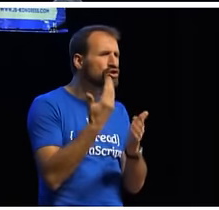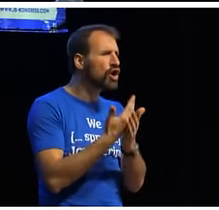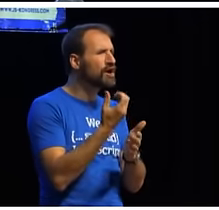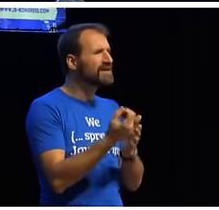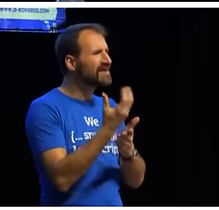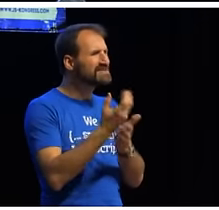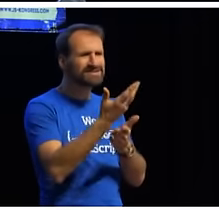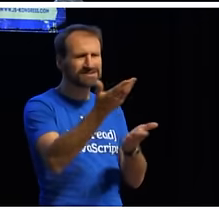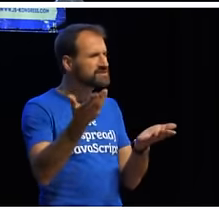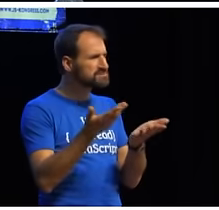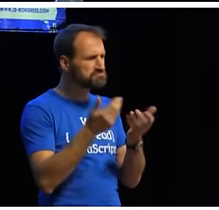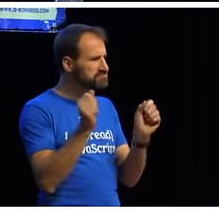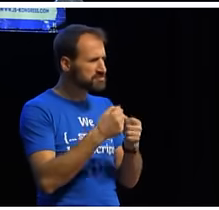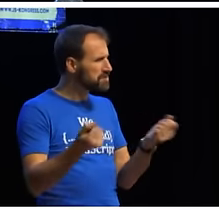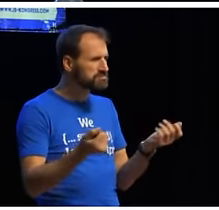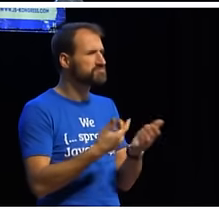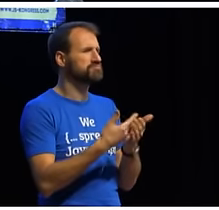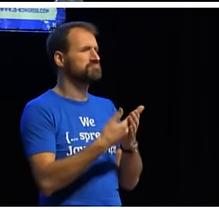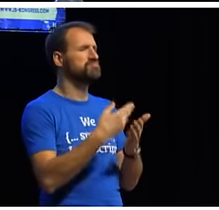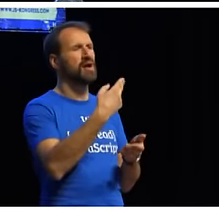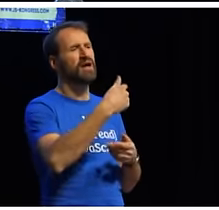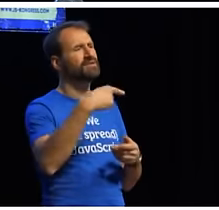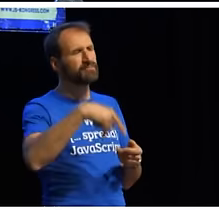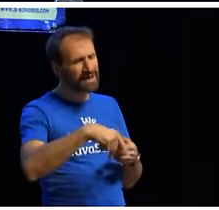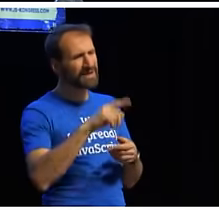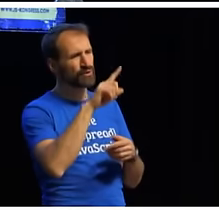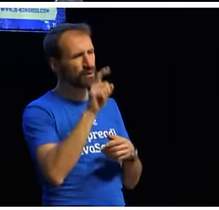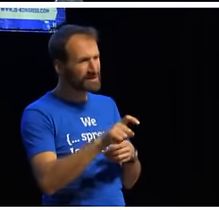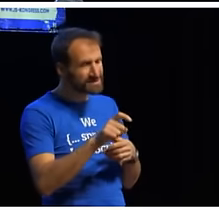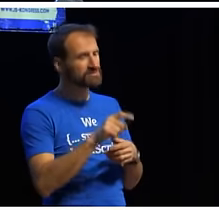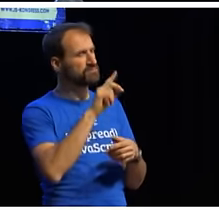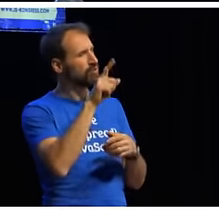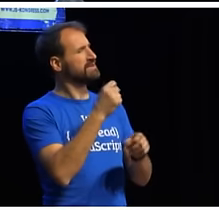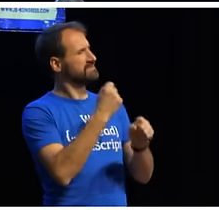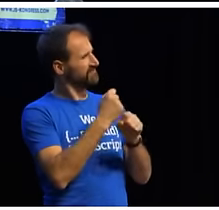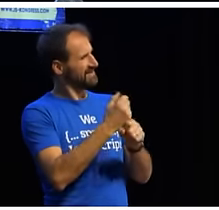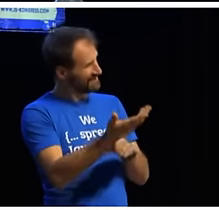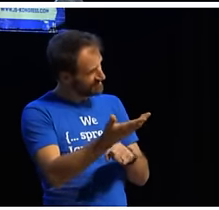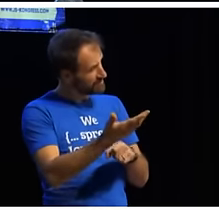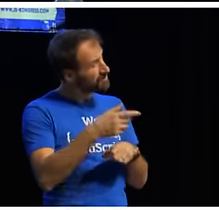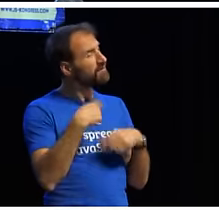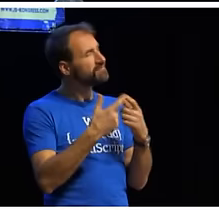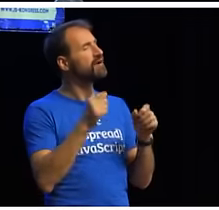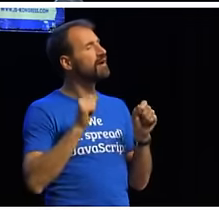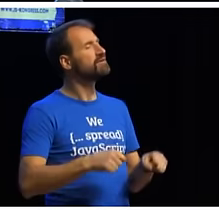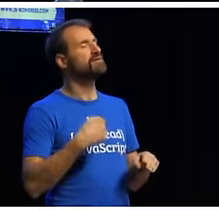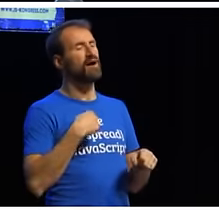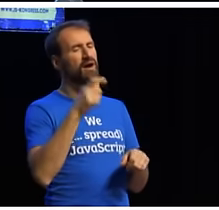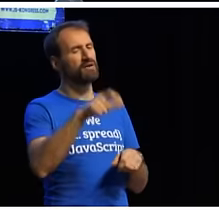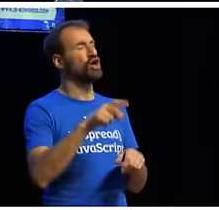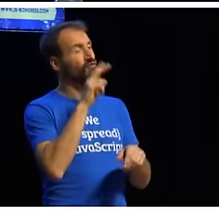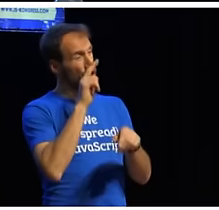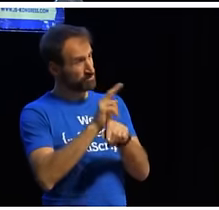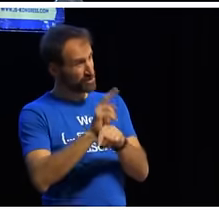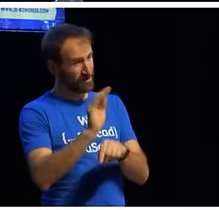maybe there's an HTTP request and the request is done. We can basically say in an observable that this